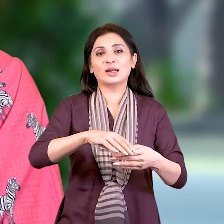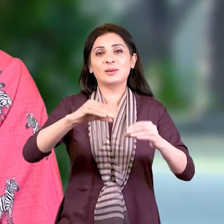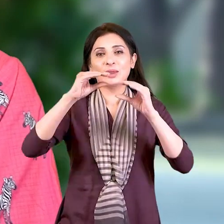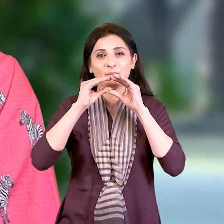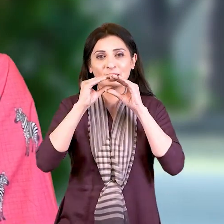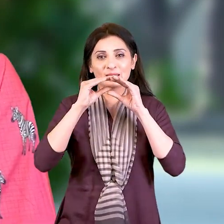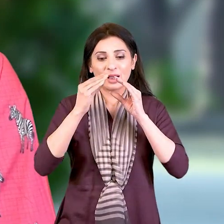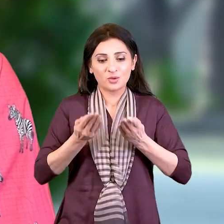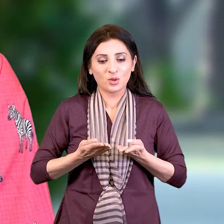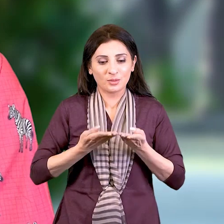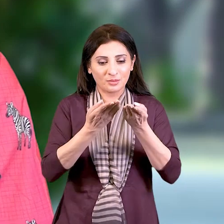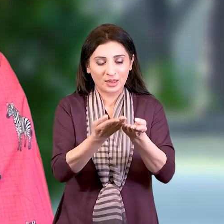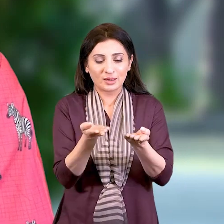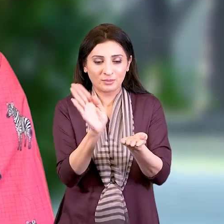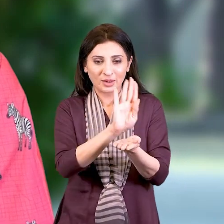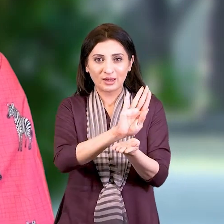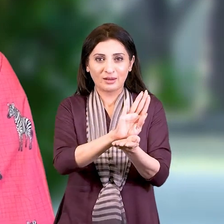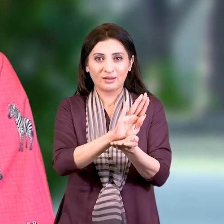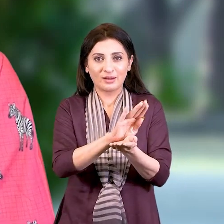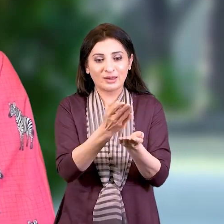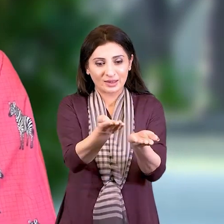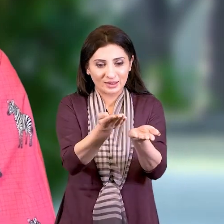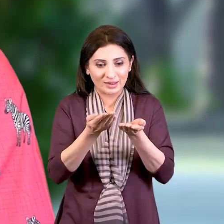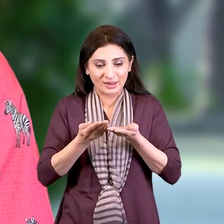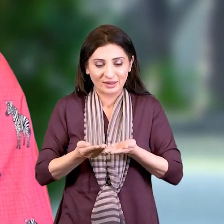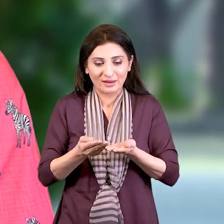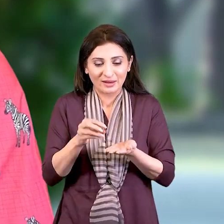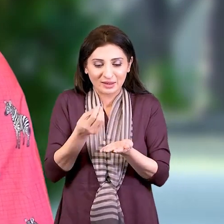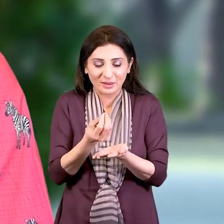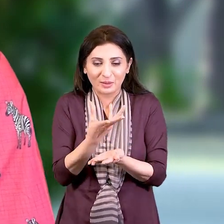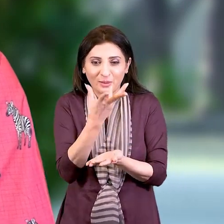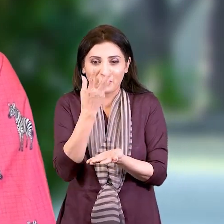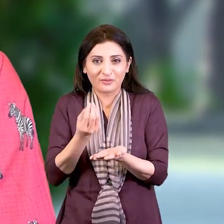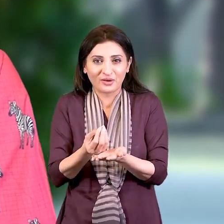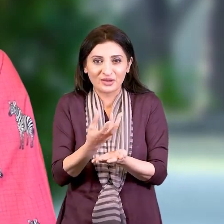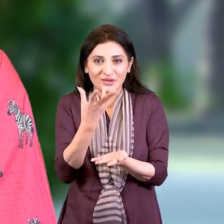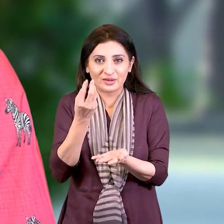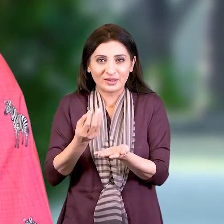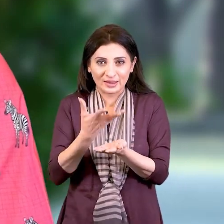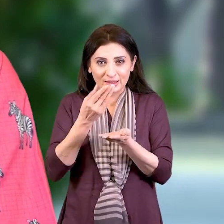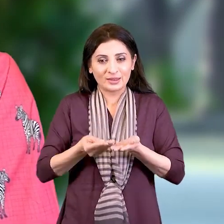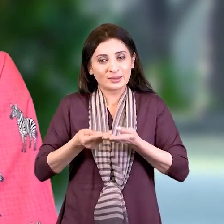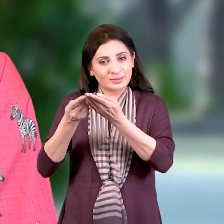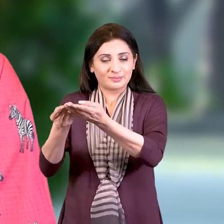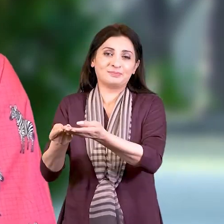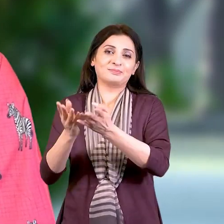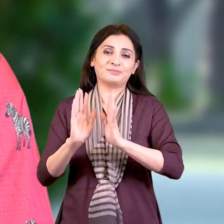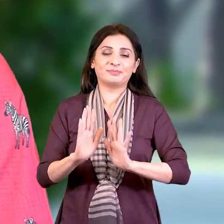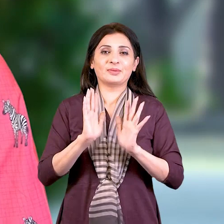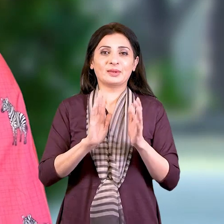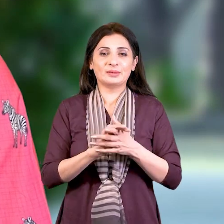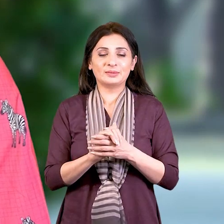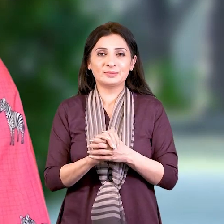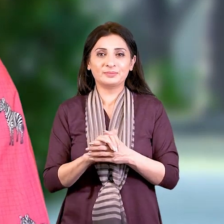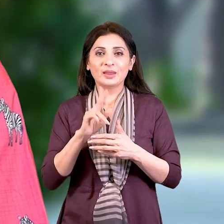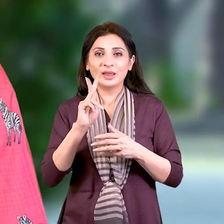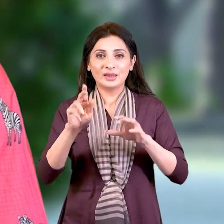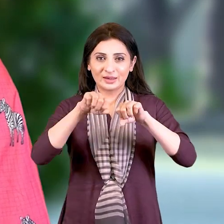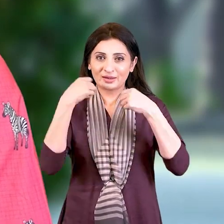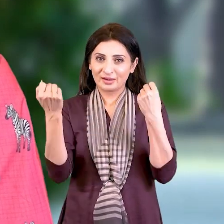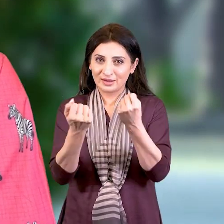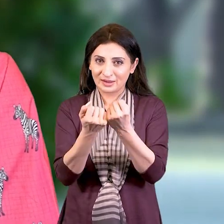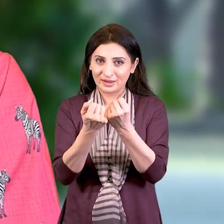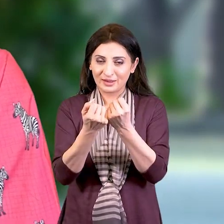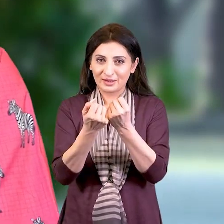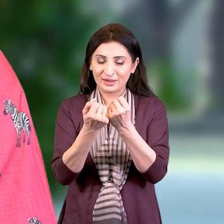is that exceptionally good food, fresh out of the oven, and no hassle free. So the Ricky